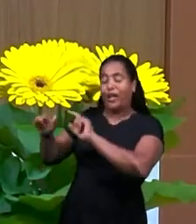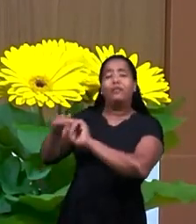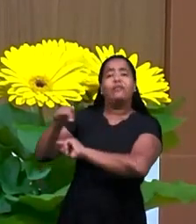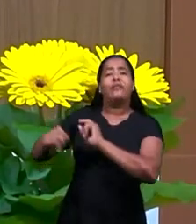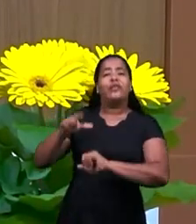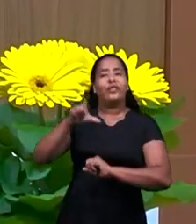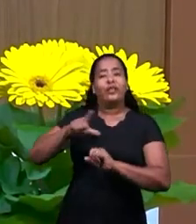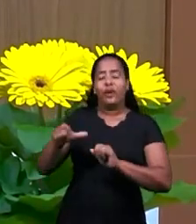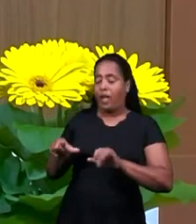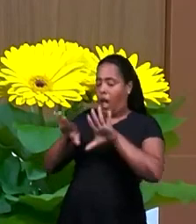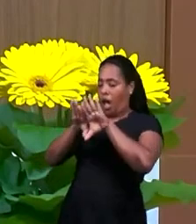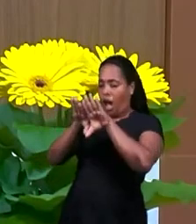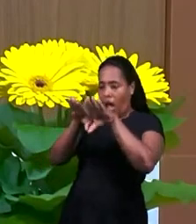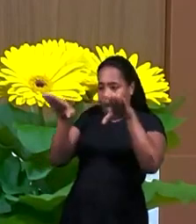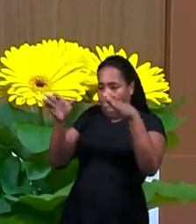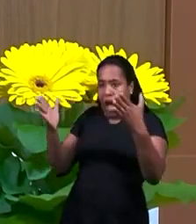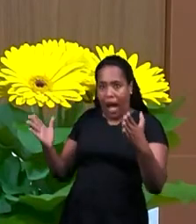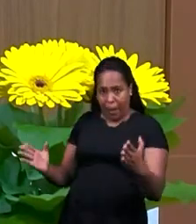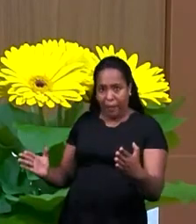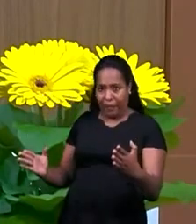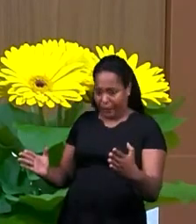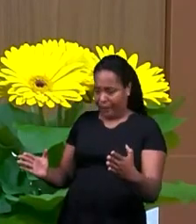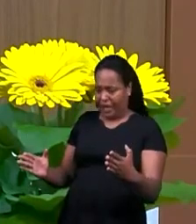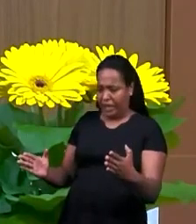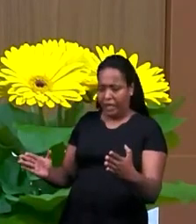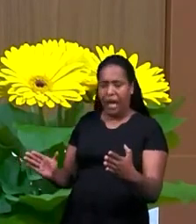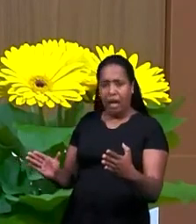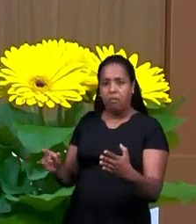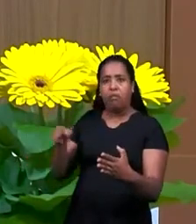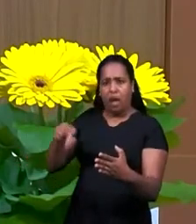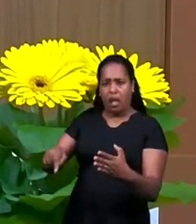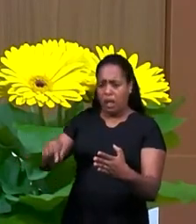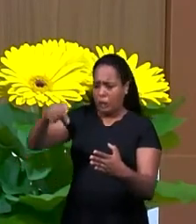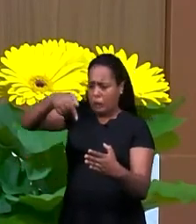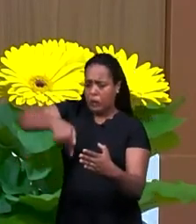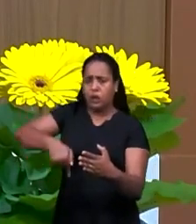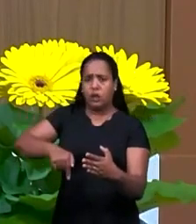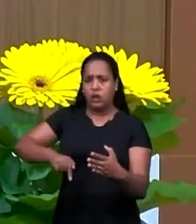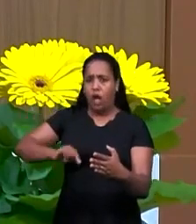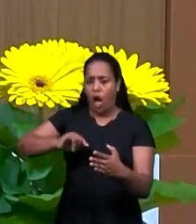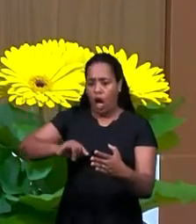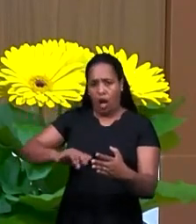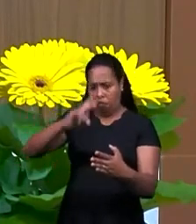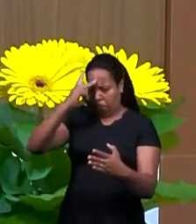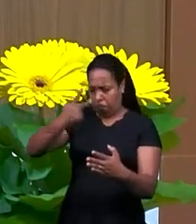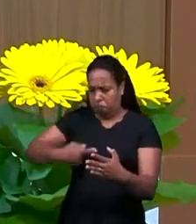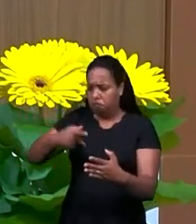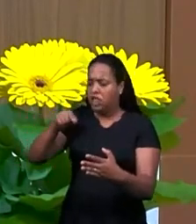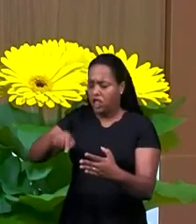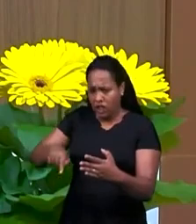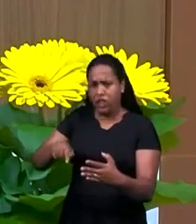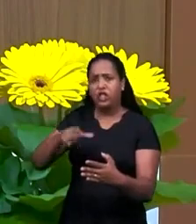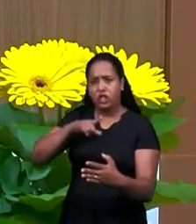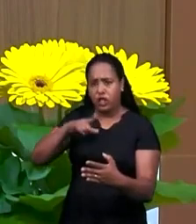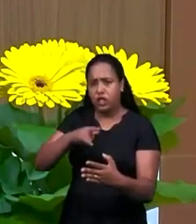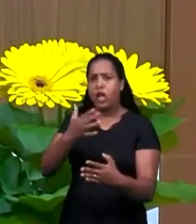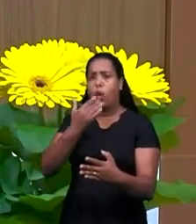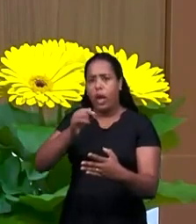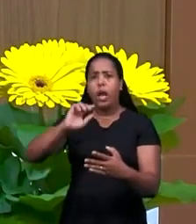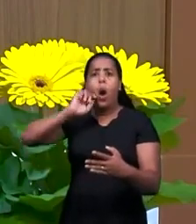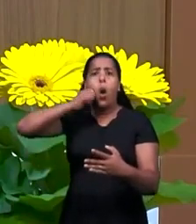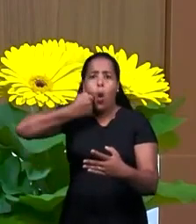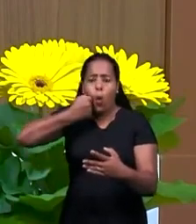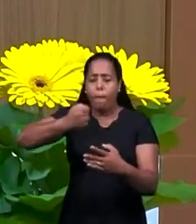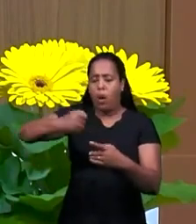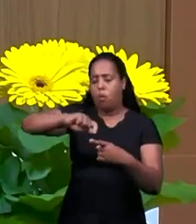We had the table of the showbread. So men now had the food to feed